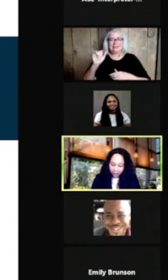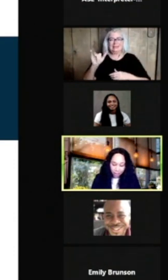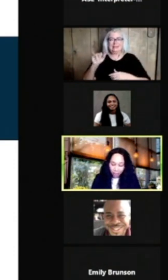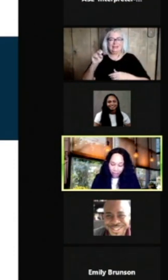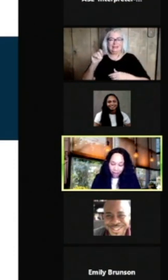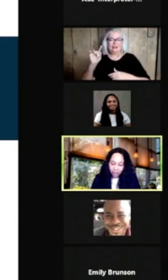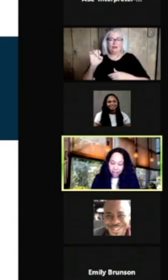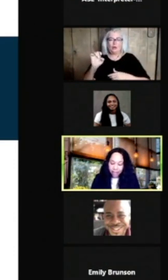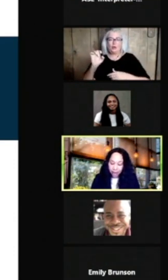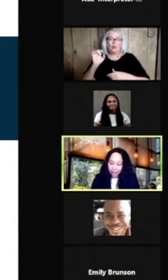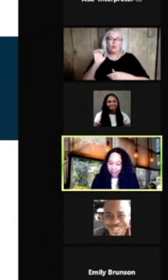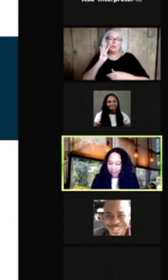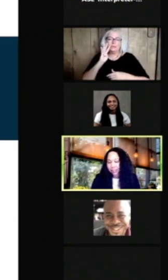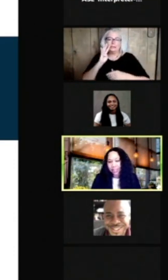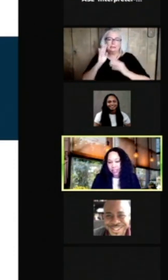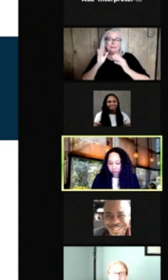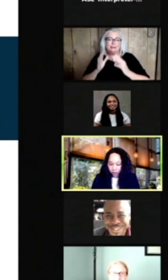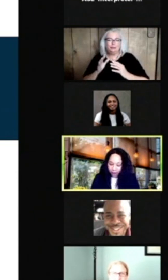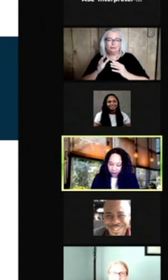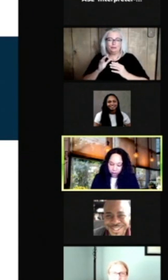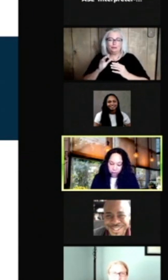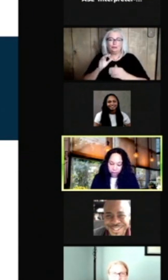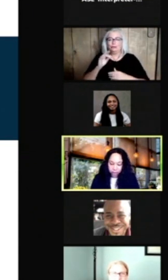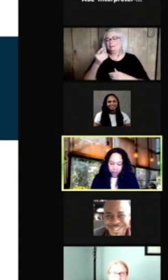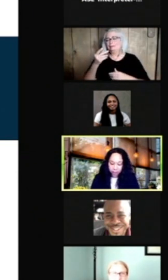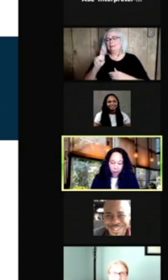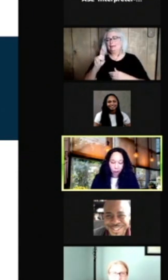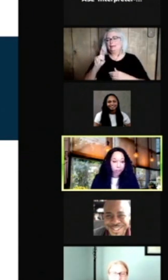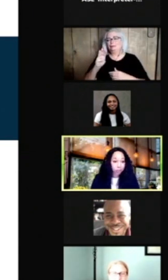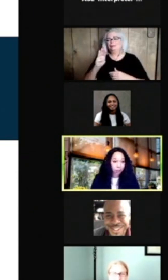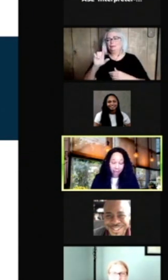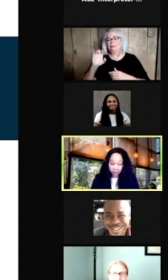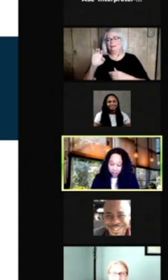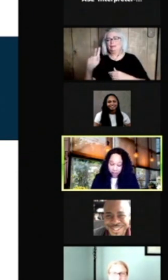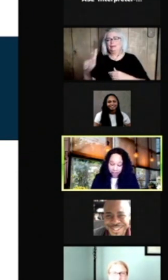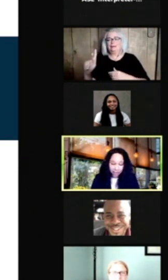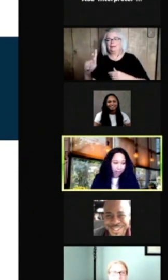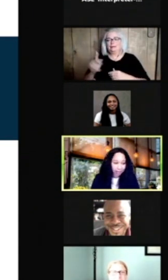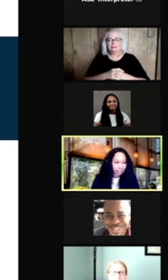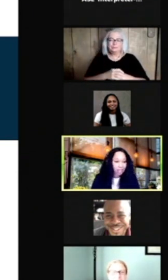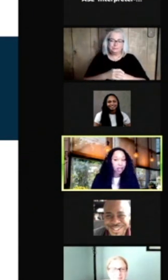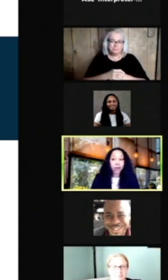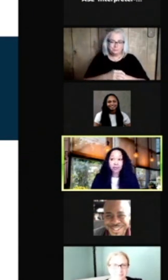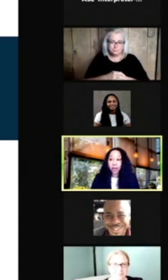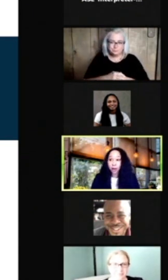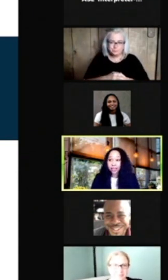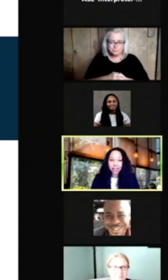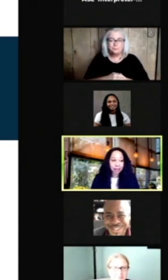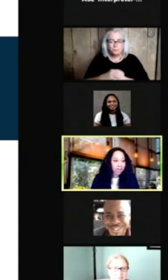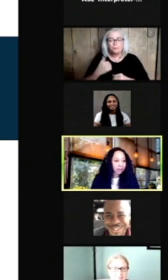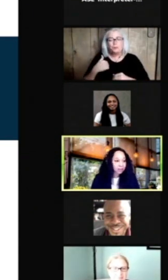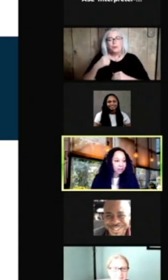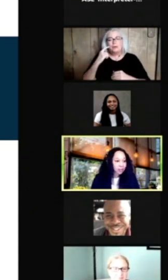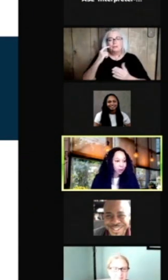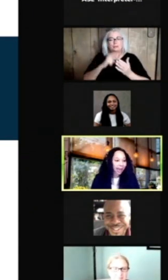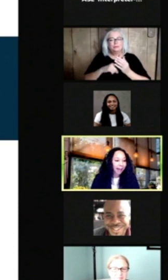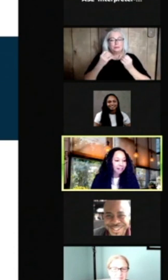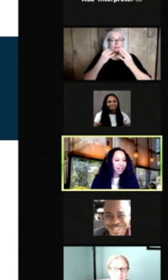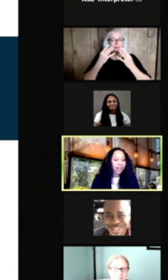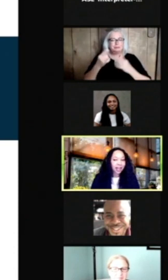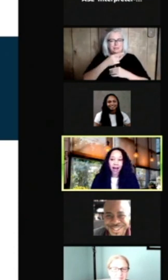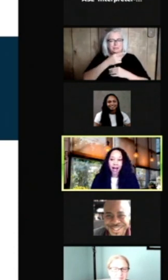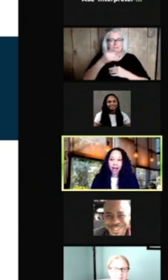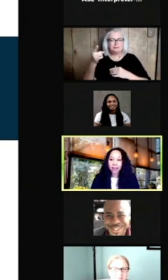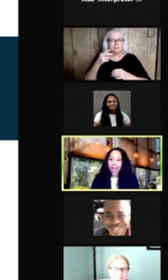Block, to come back to the stage for our final portion of the show, the Q&A with participants. We've noticed that many of you